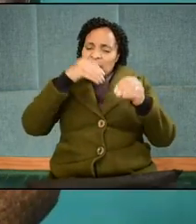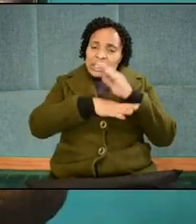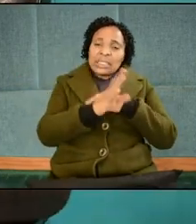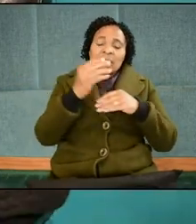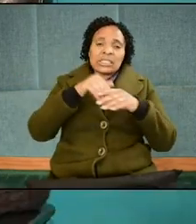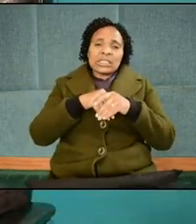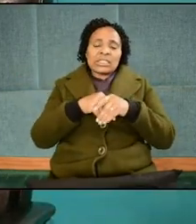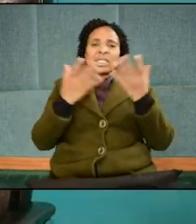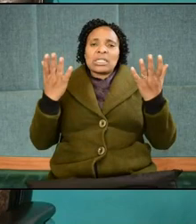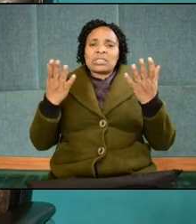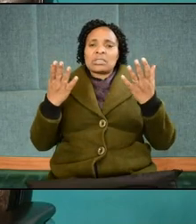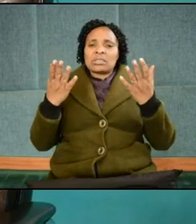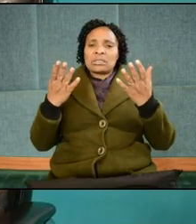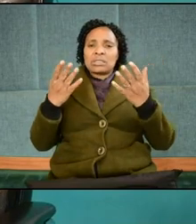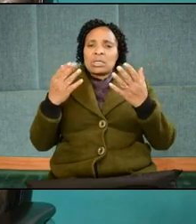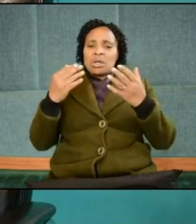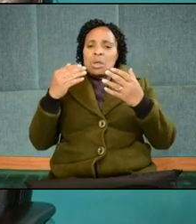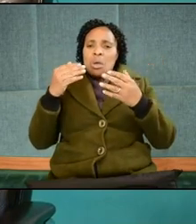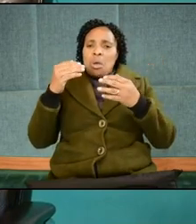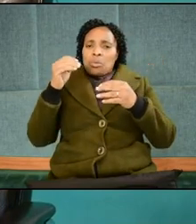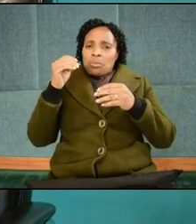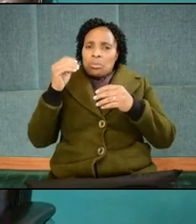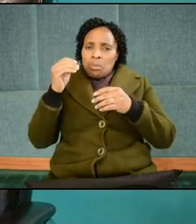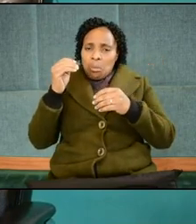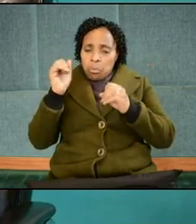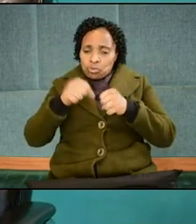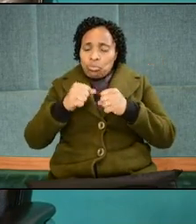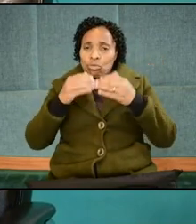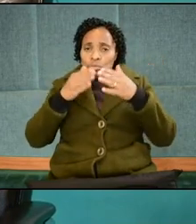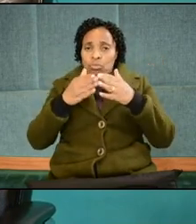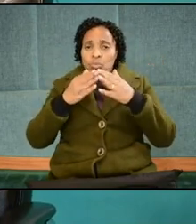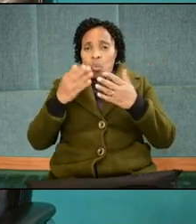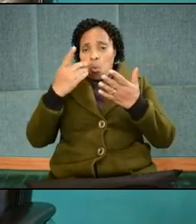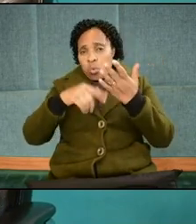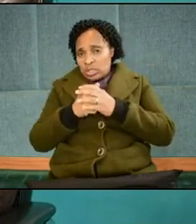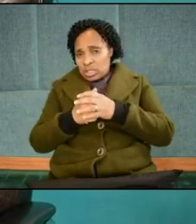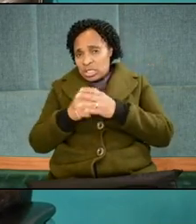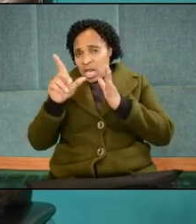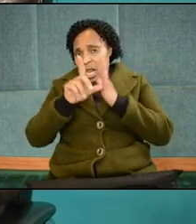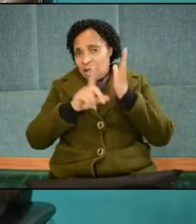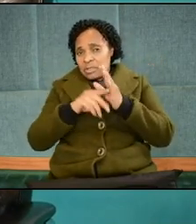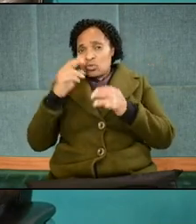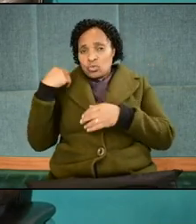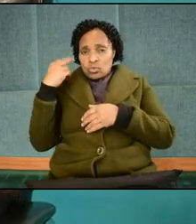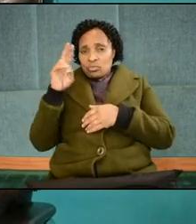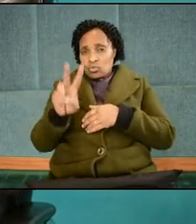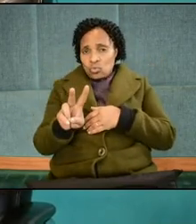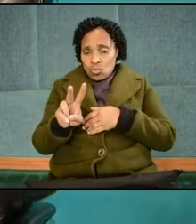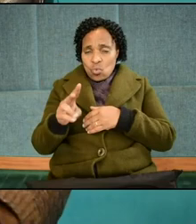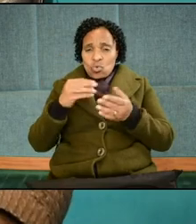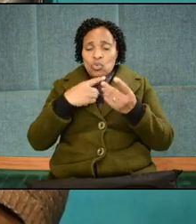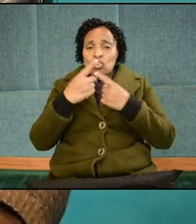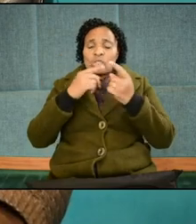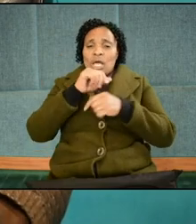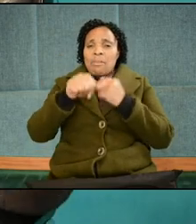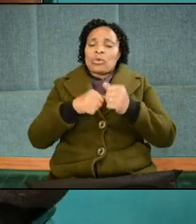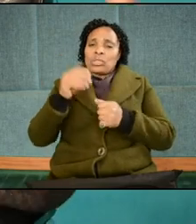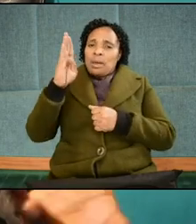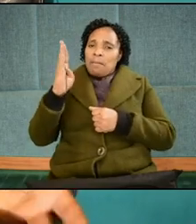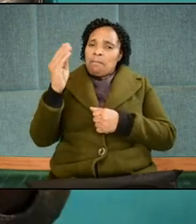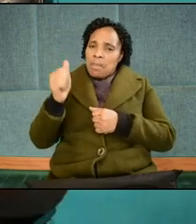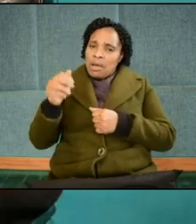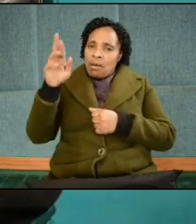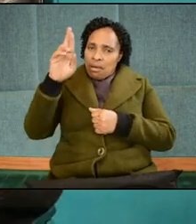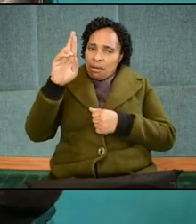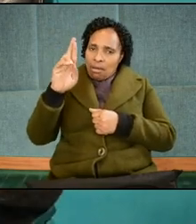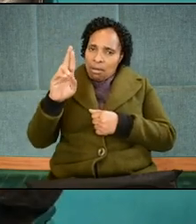immorality? In the previous chapters in Numbers, in lesson 2, we talked about Balaam, right? And how he